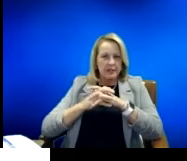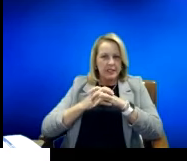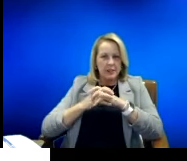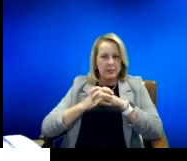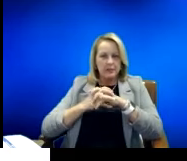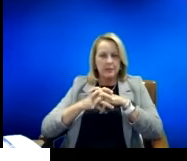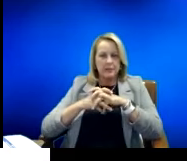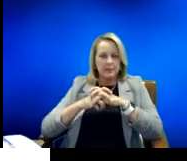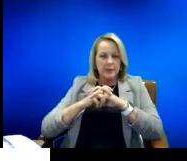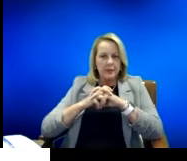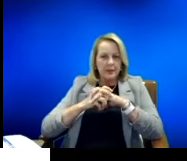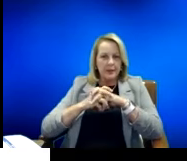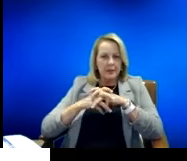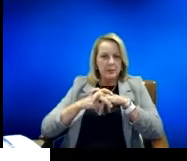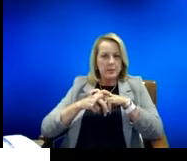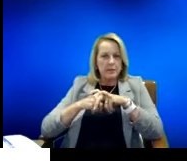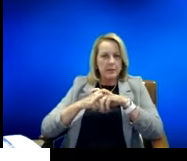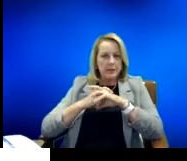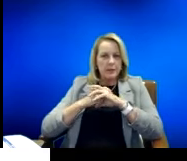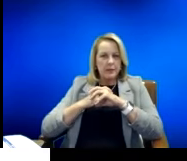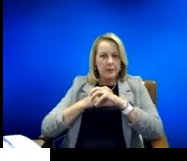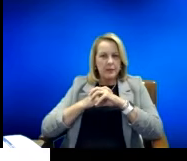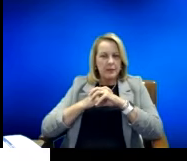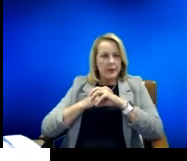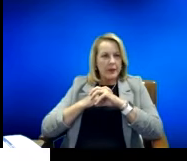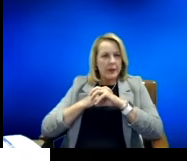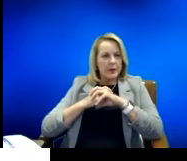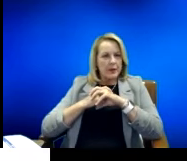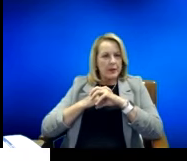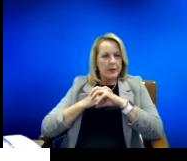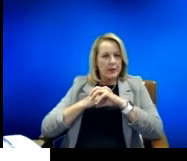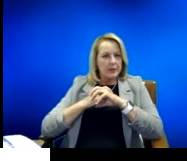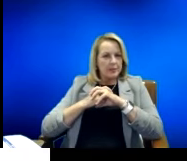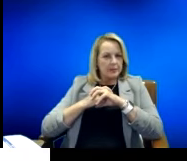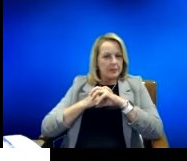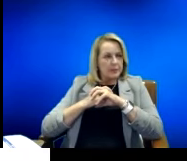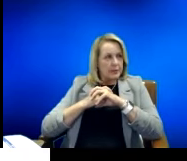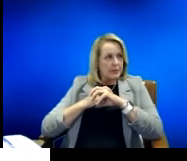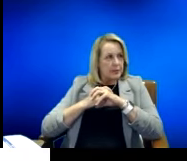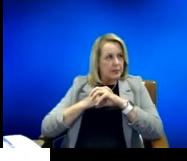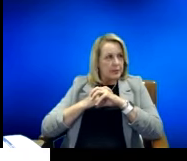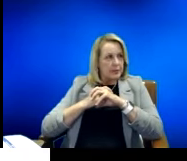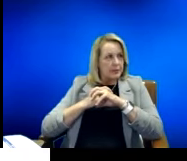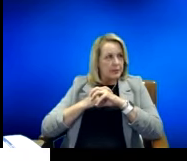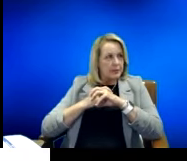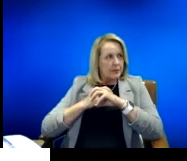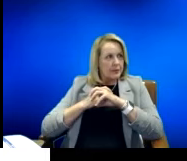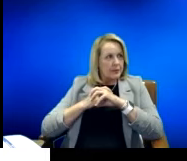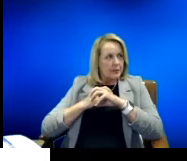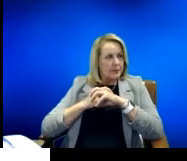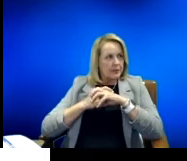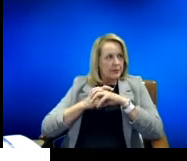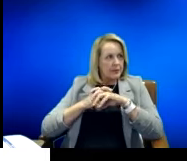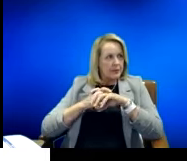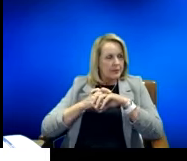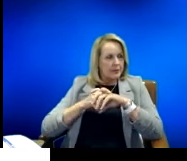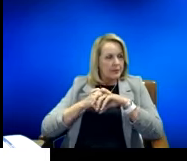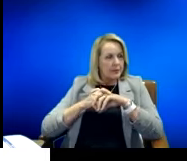that investment. Okay, very good. And if someone is currently older than 26 but